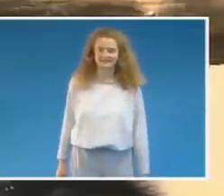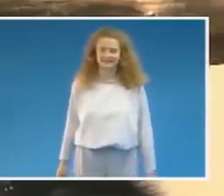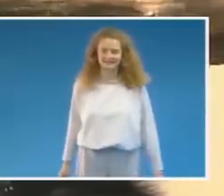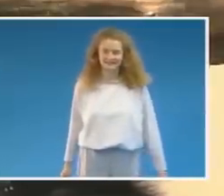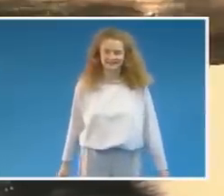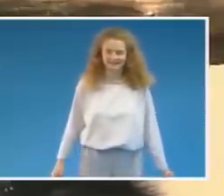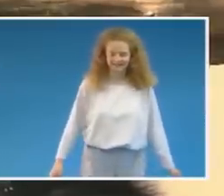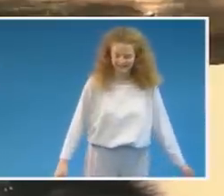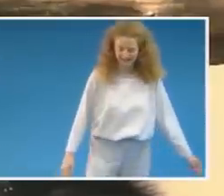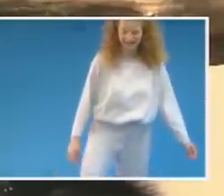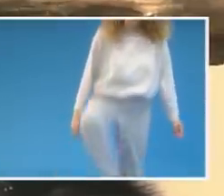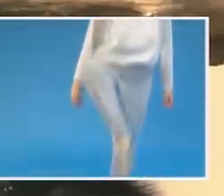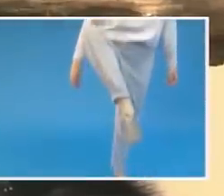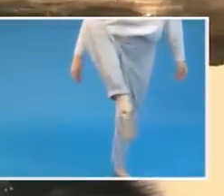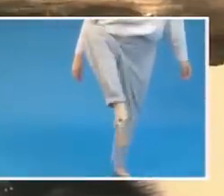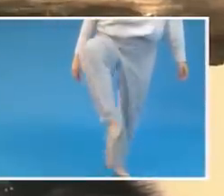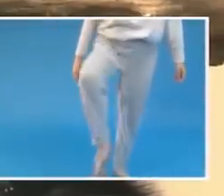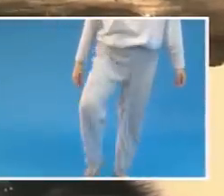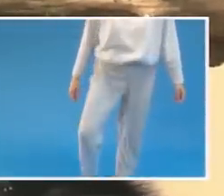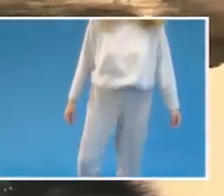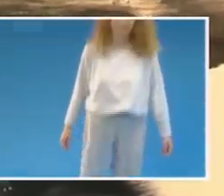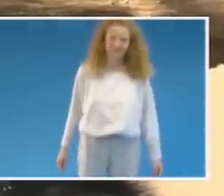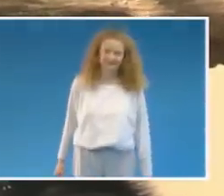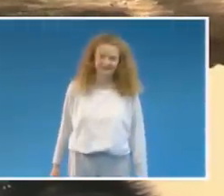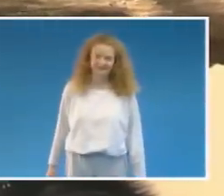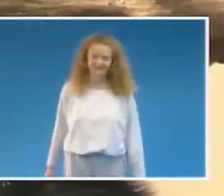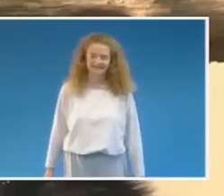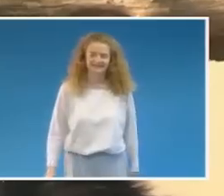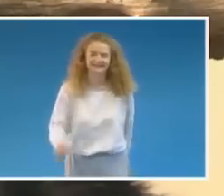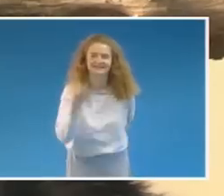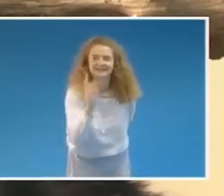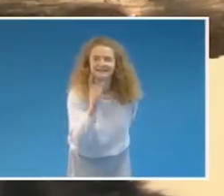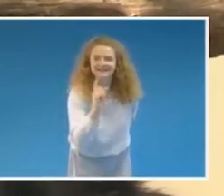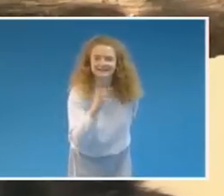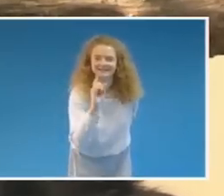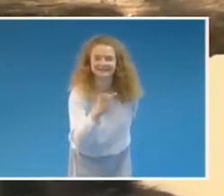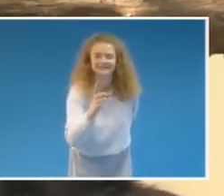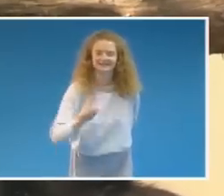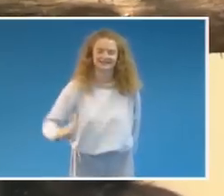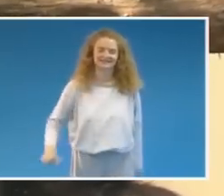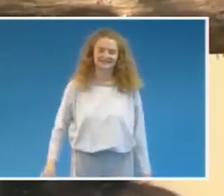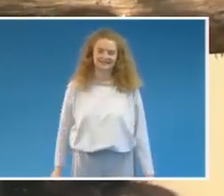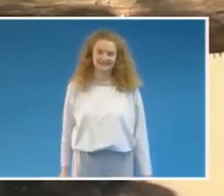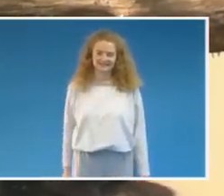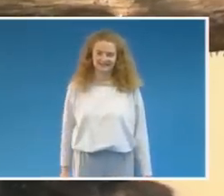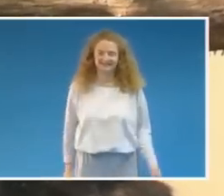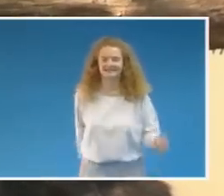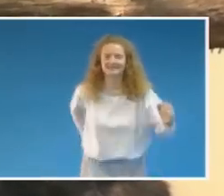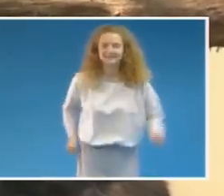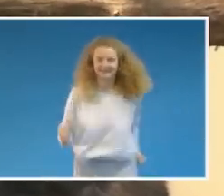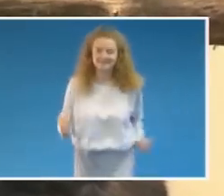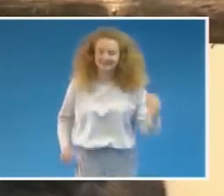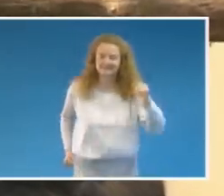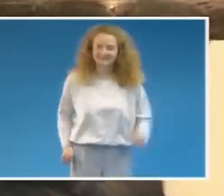round. Teddy bear, show your shoe. Teddy bear, that will do. Teddy